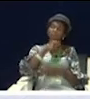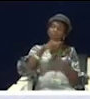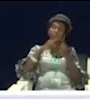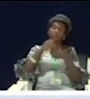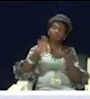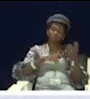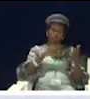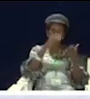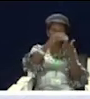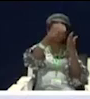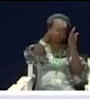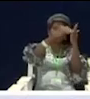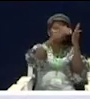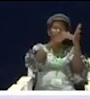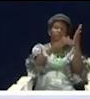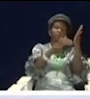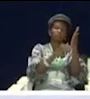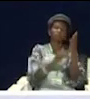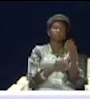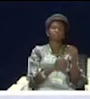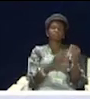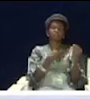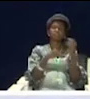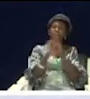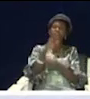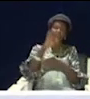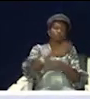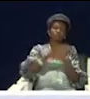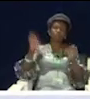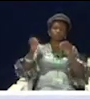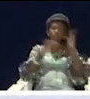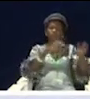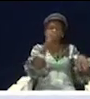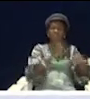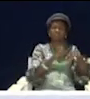following. And he didn't put a time limit.